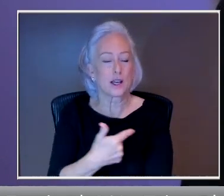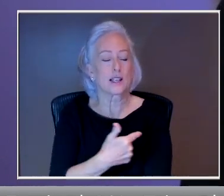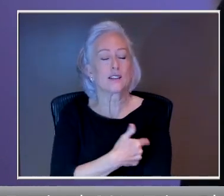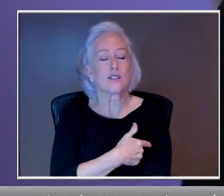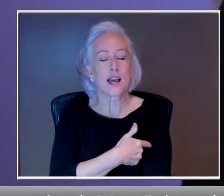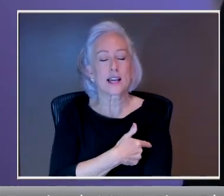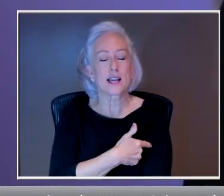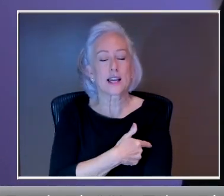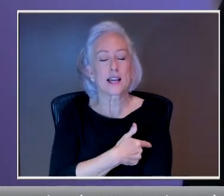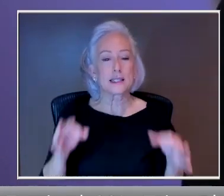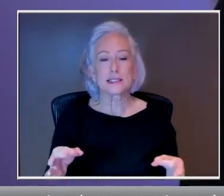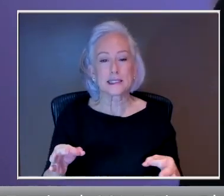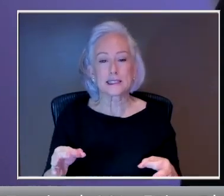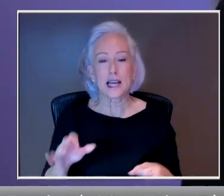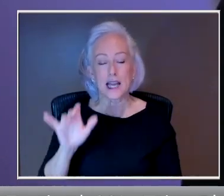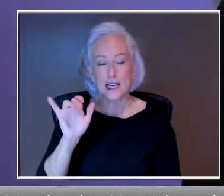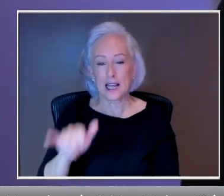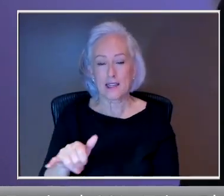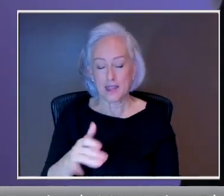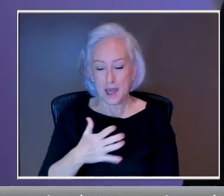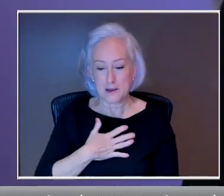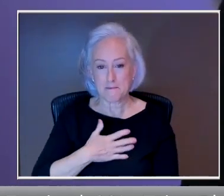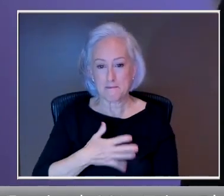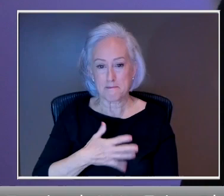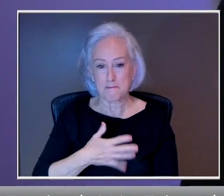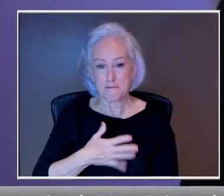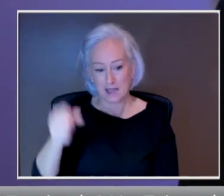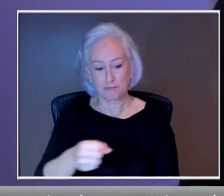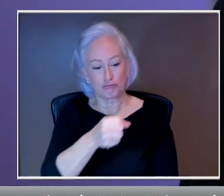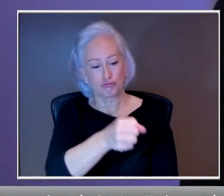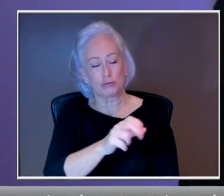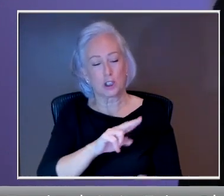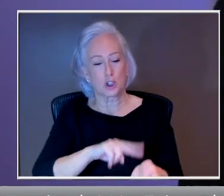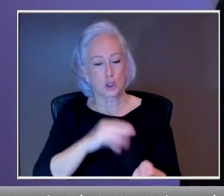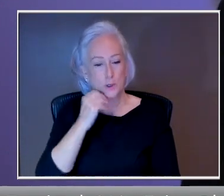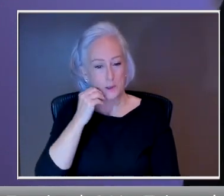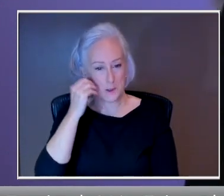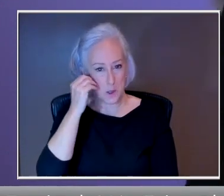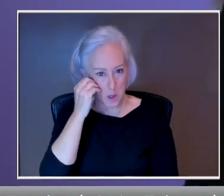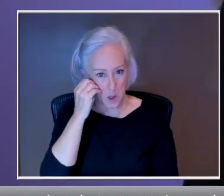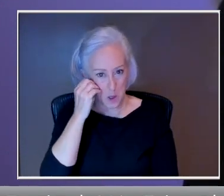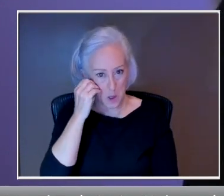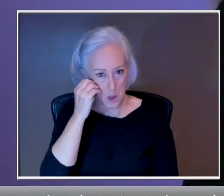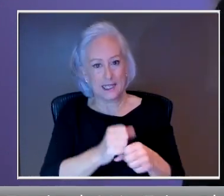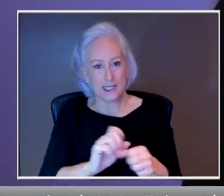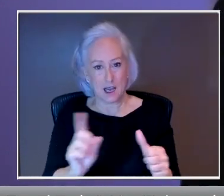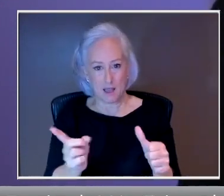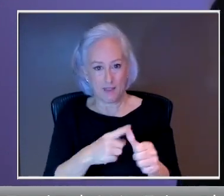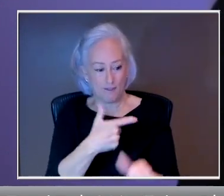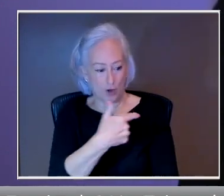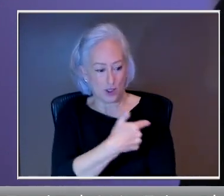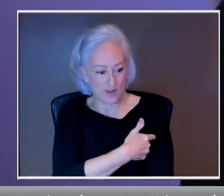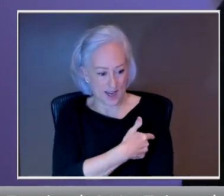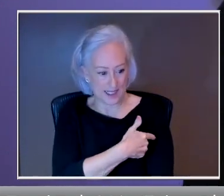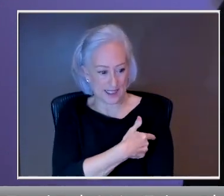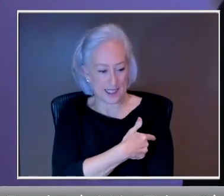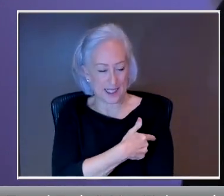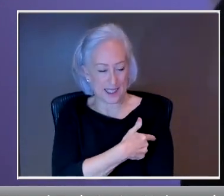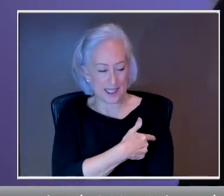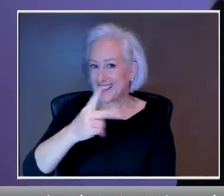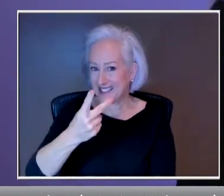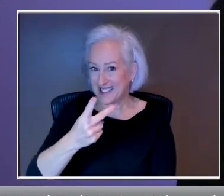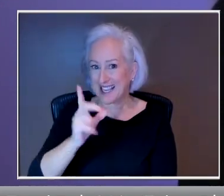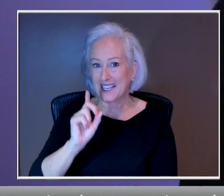dad, since he was in the nursing homes, he got the first vaccine, but didn't get the second vaccine until after